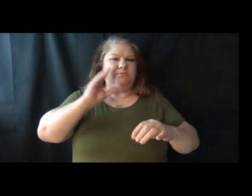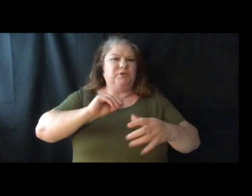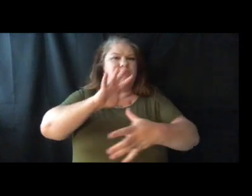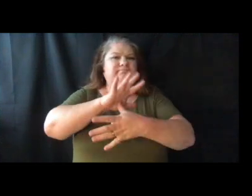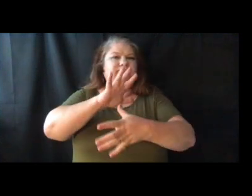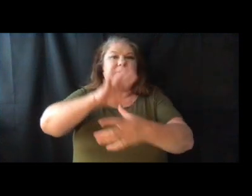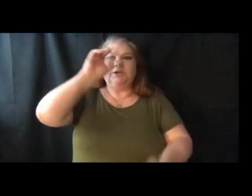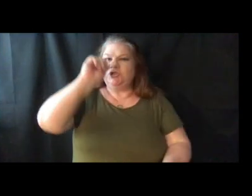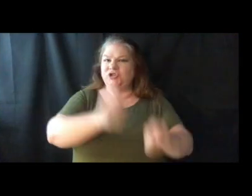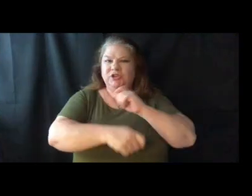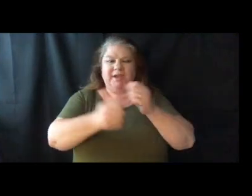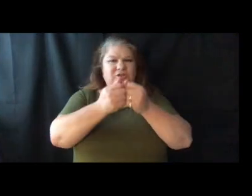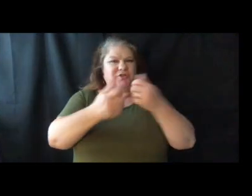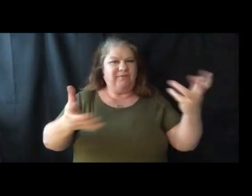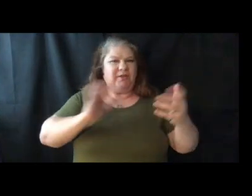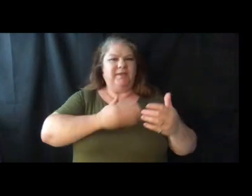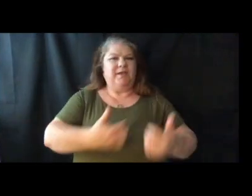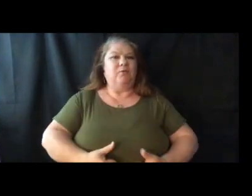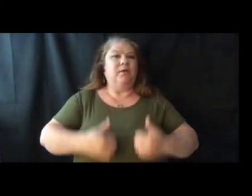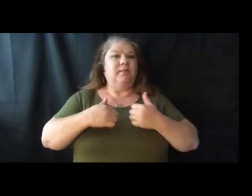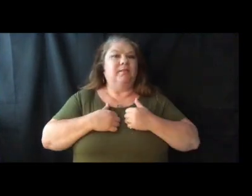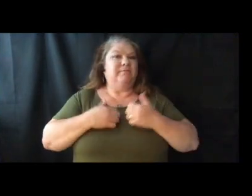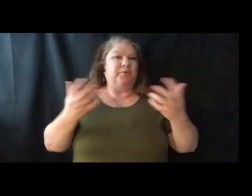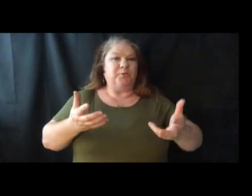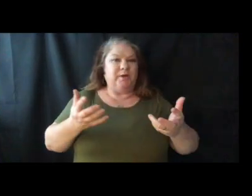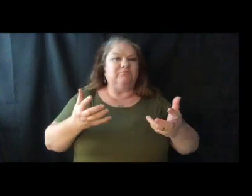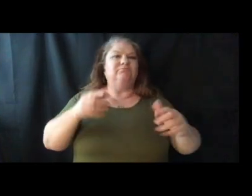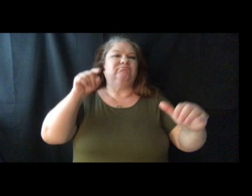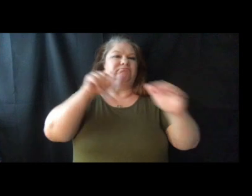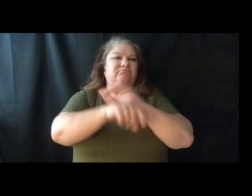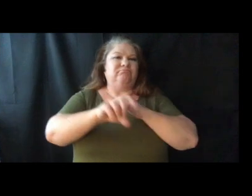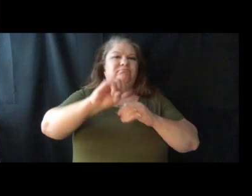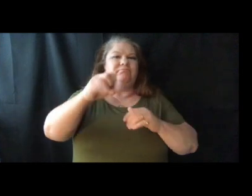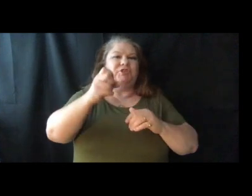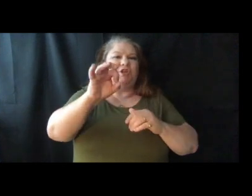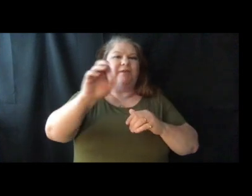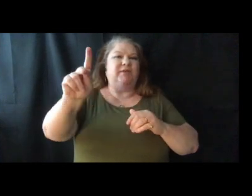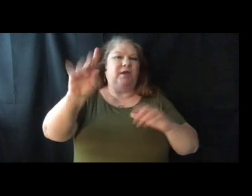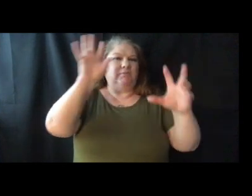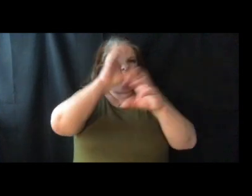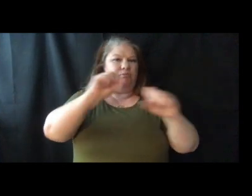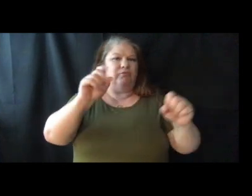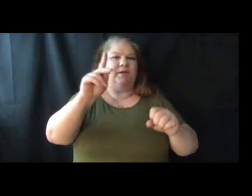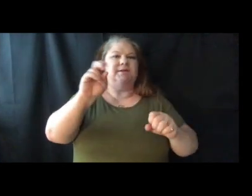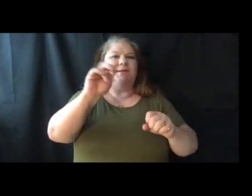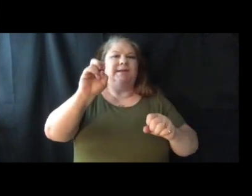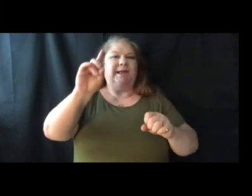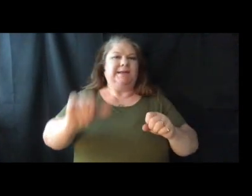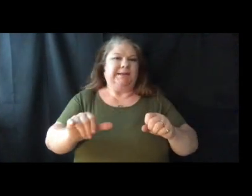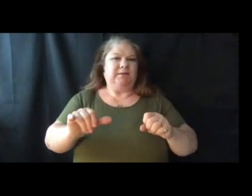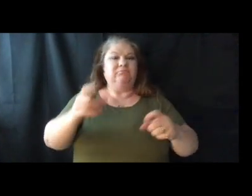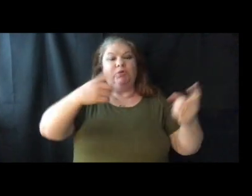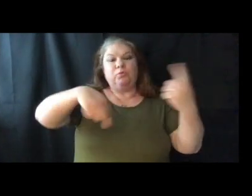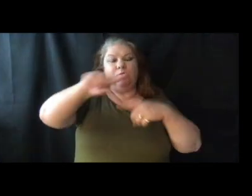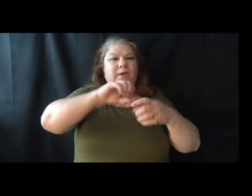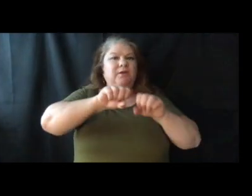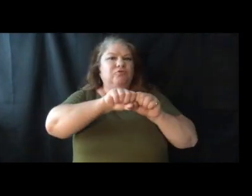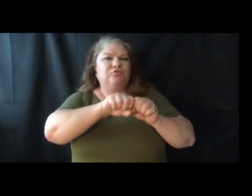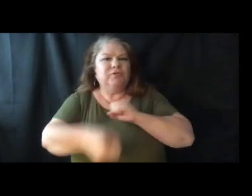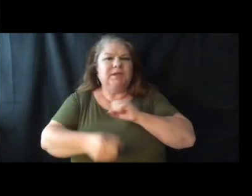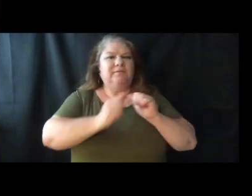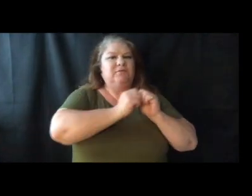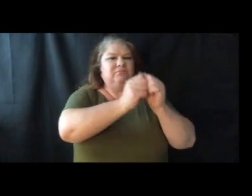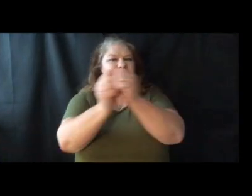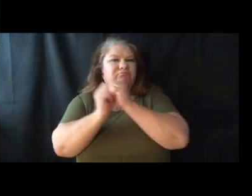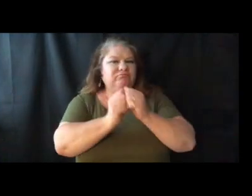which changed everything for us. The assassination of President Kennedy. We grieved together and